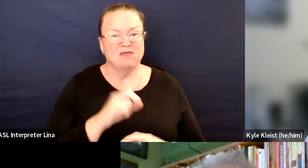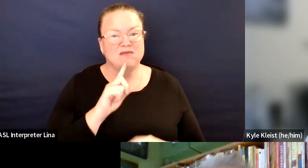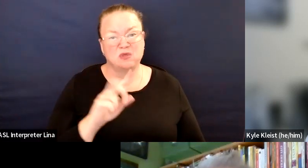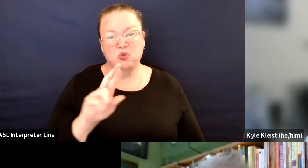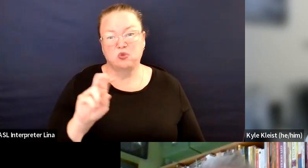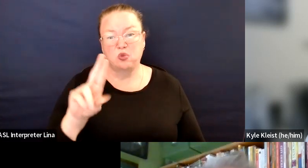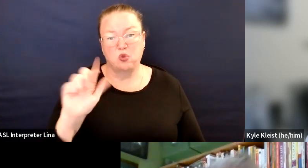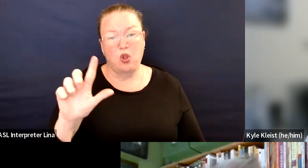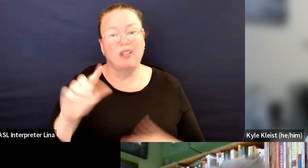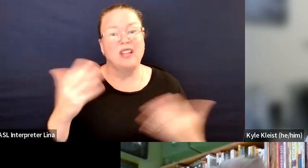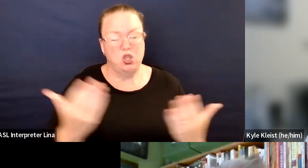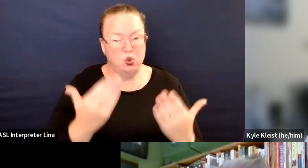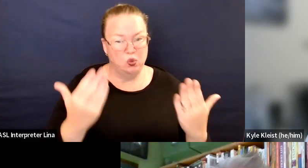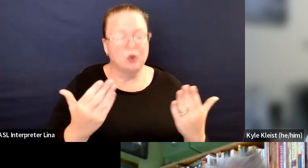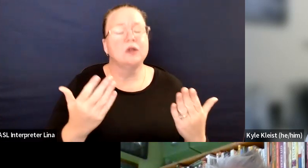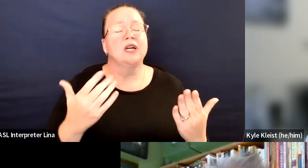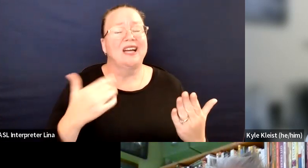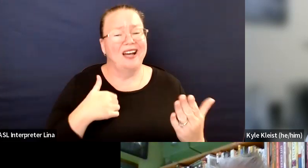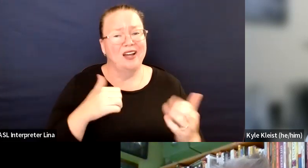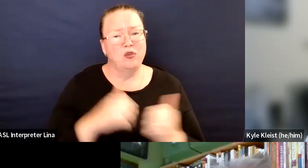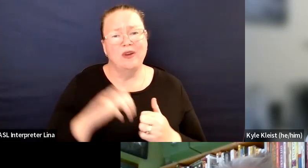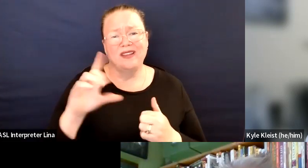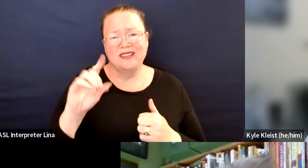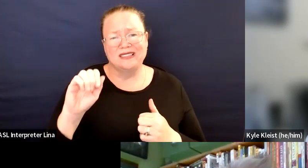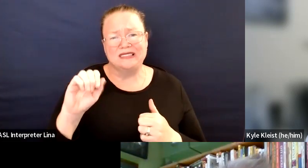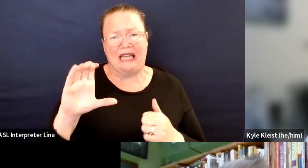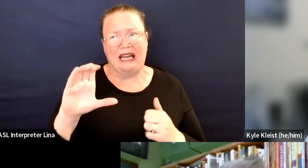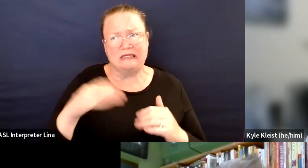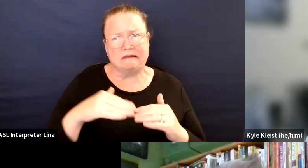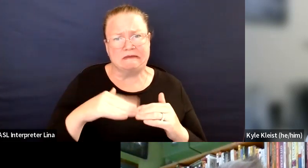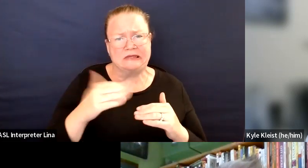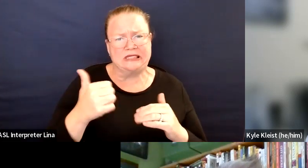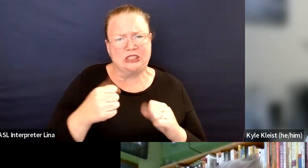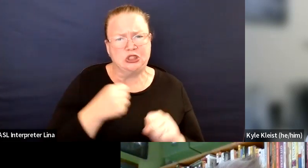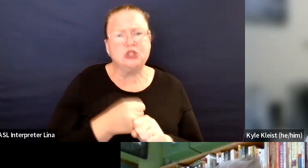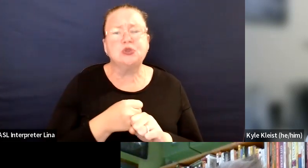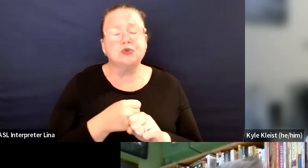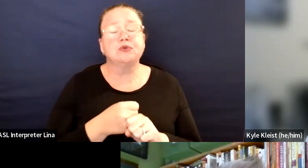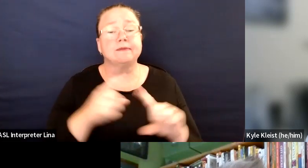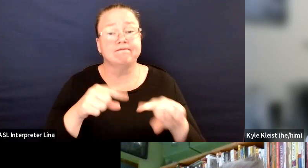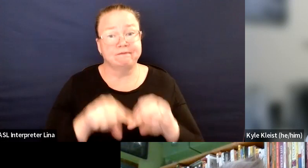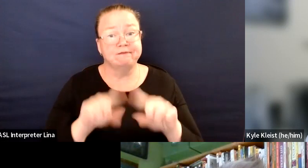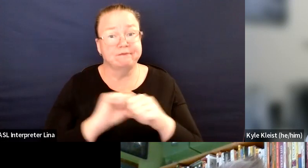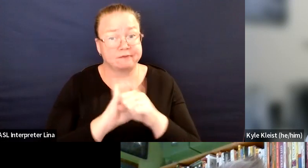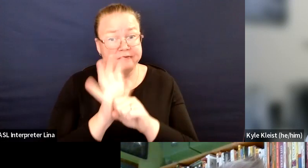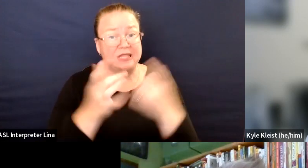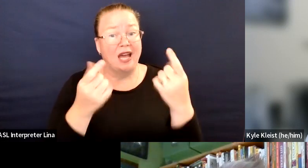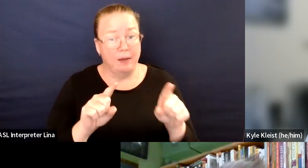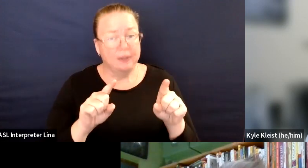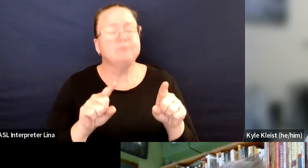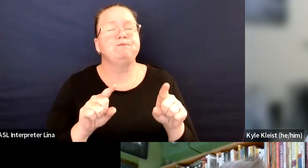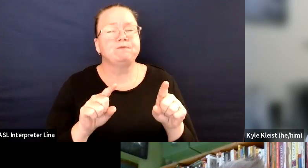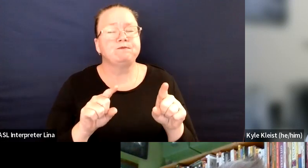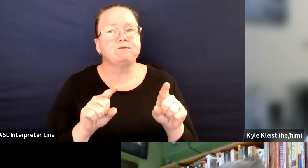here, and I've been with DAC for a little over 10 years. And during the pandemic, what happened with us